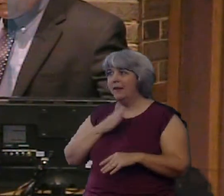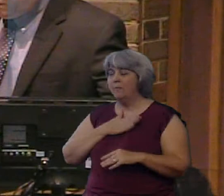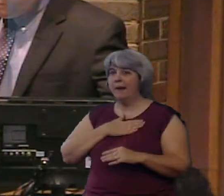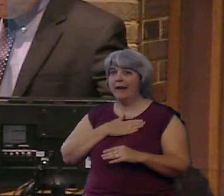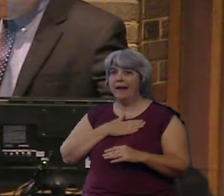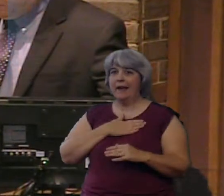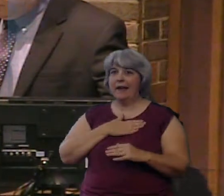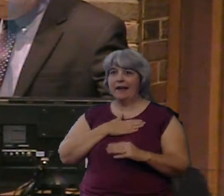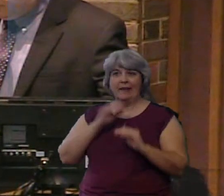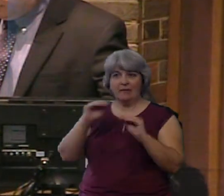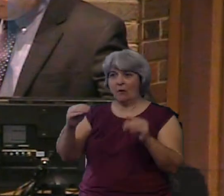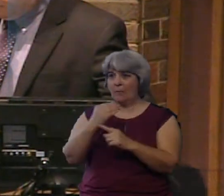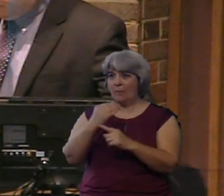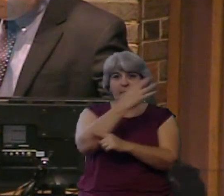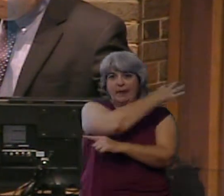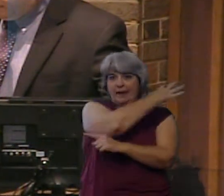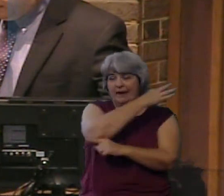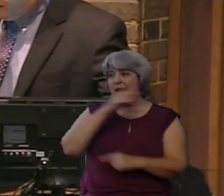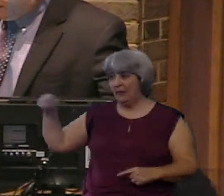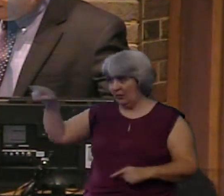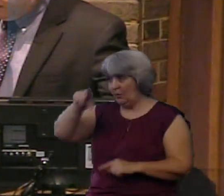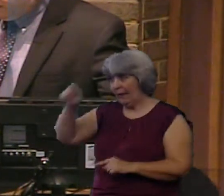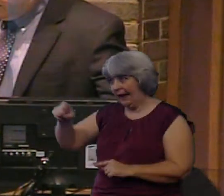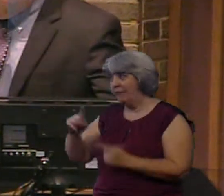an overhead for you.